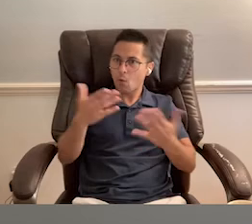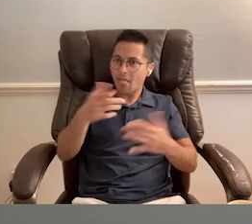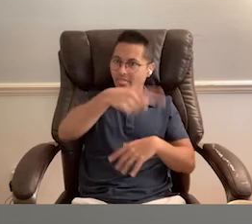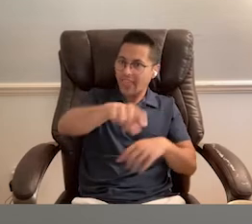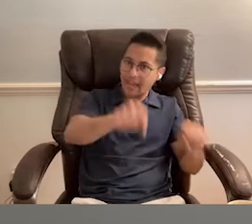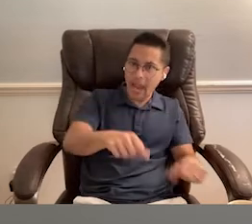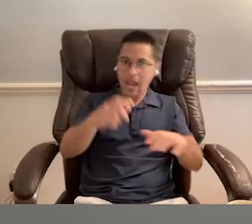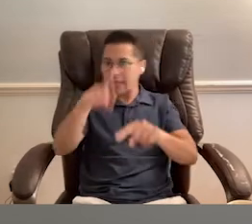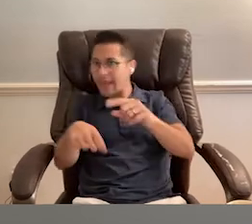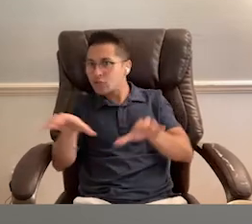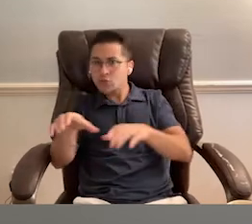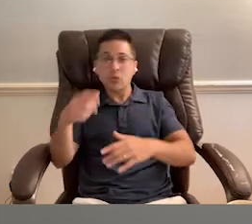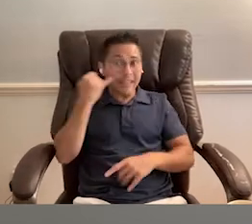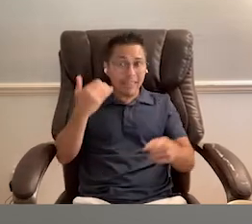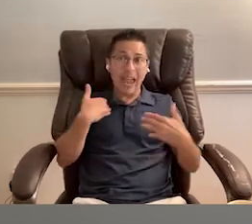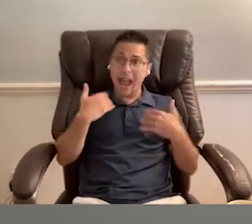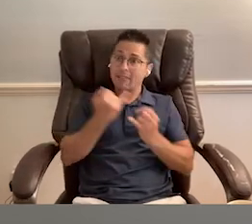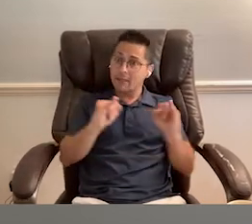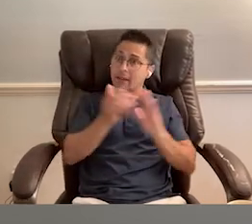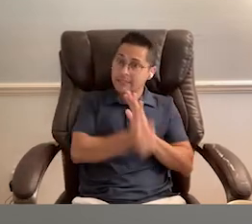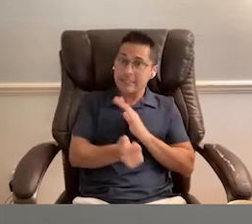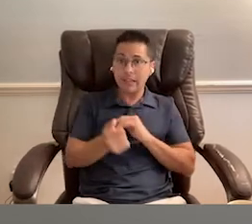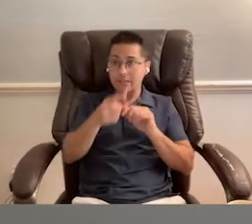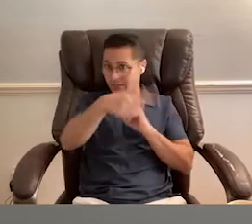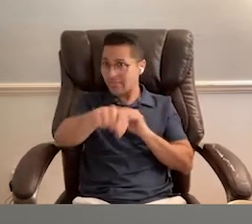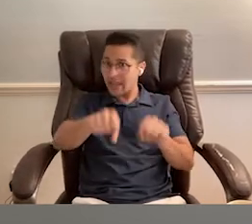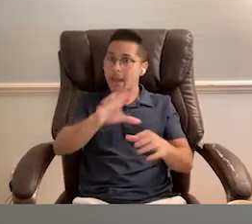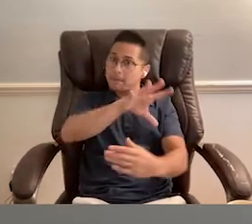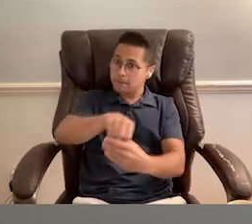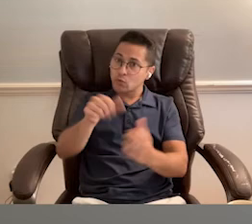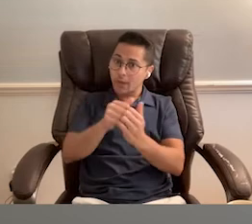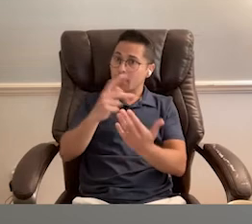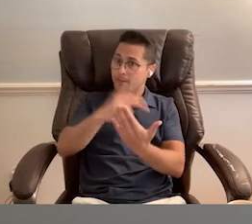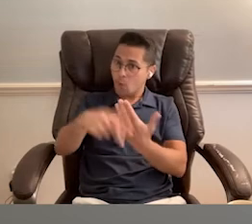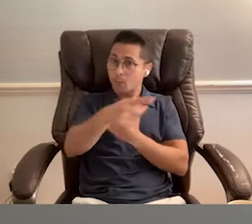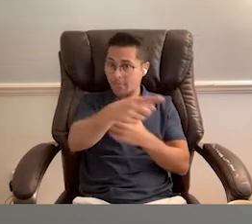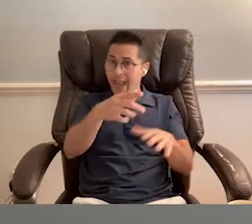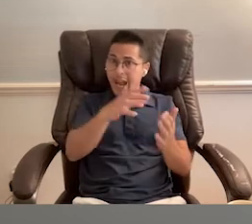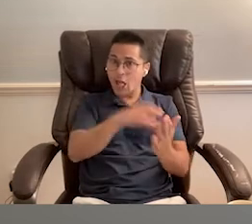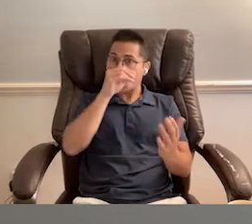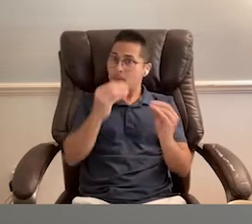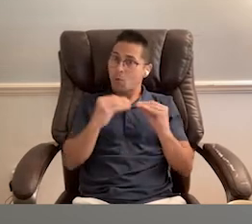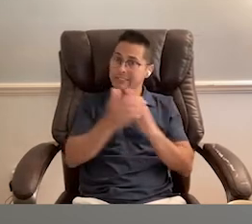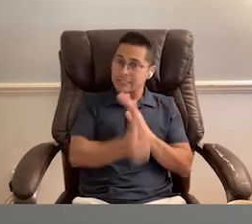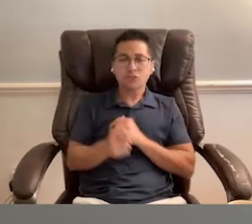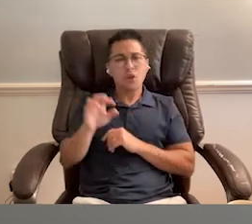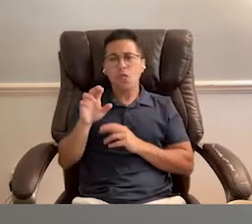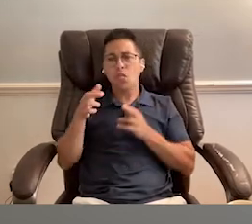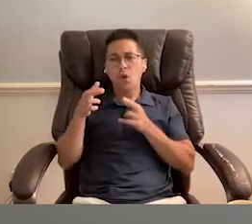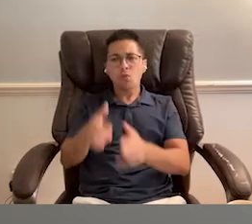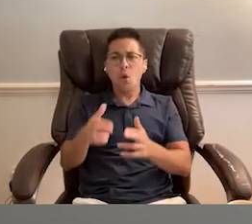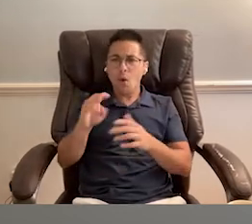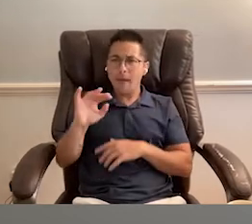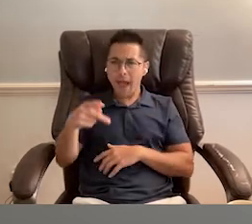right? If they have those independent skills to maneuver, they can participate in the program and they get those skills. So the roadmaps I talked